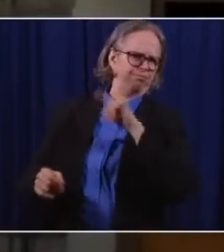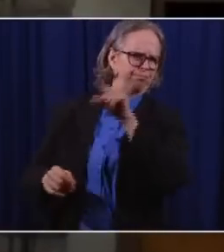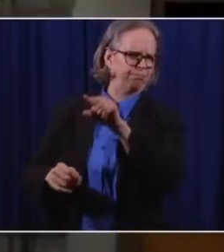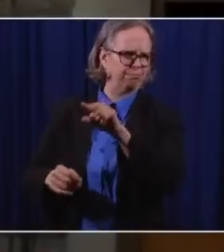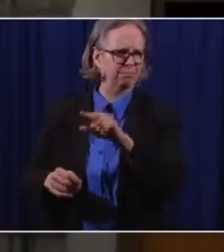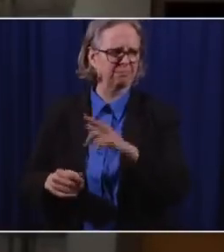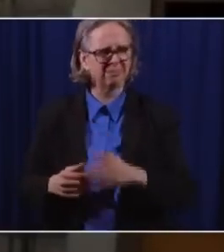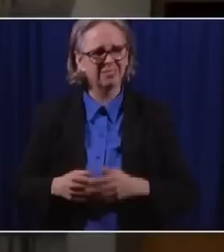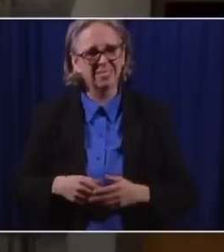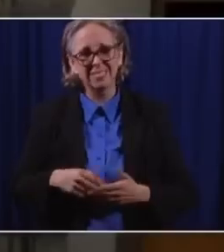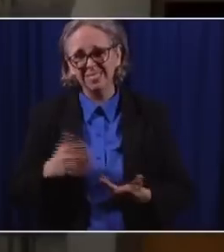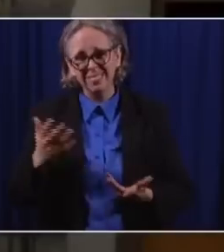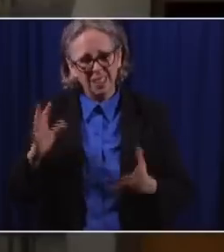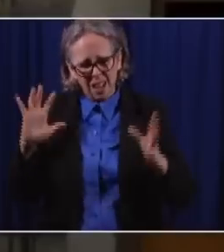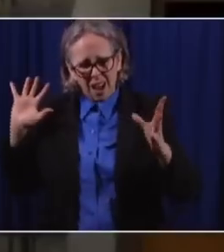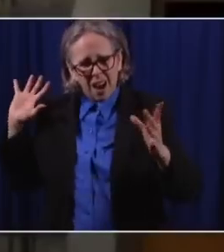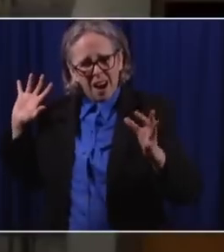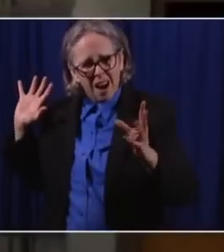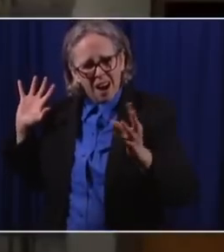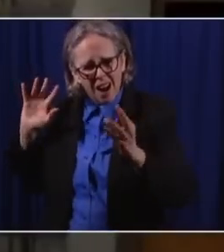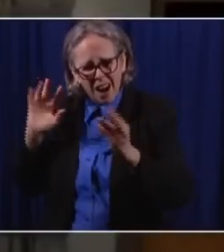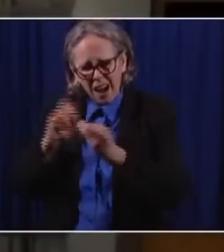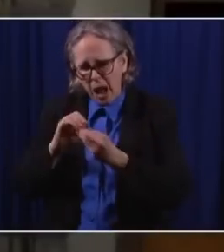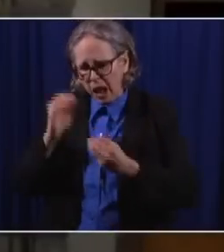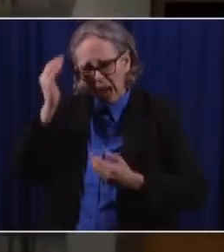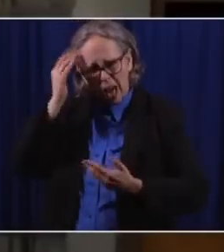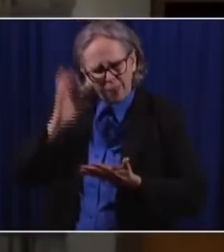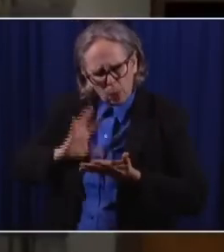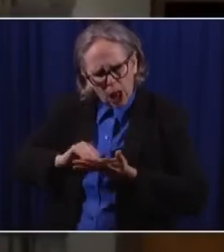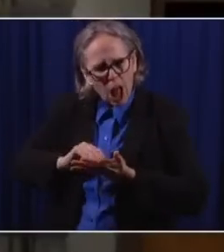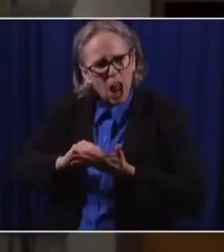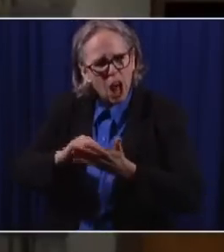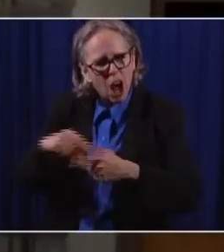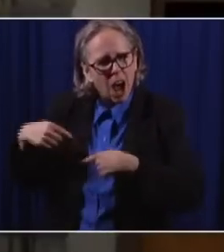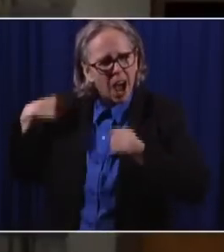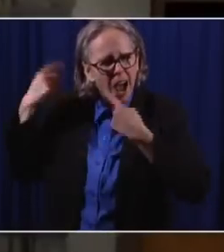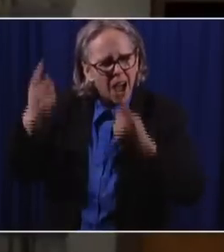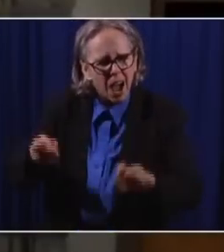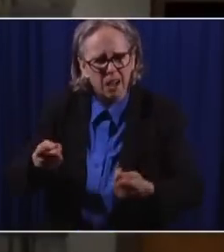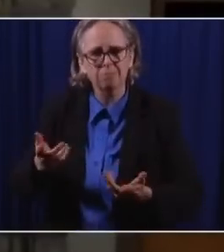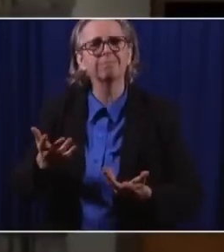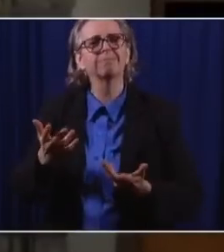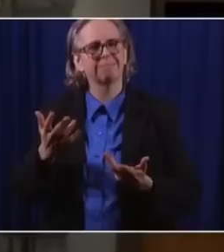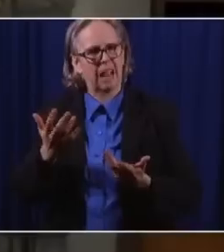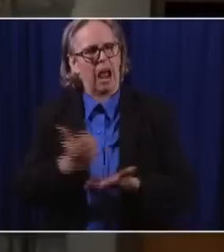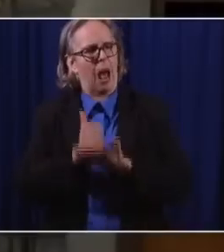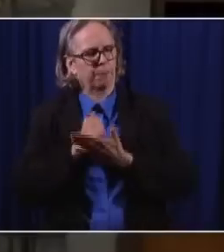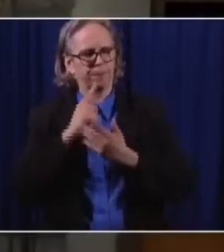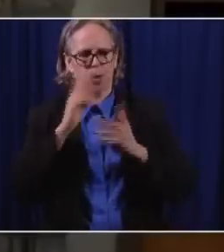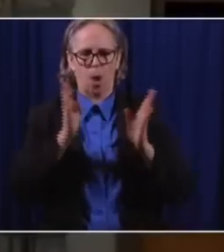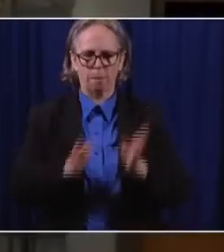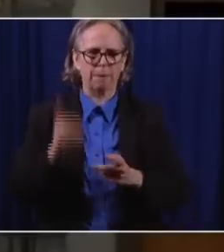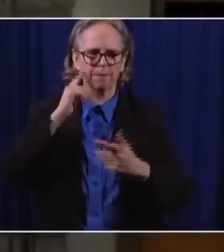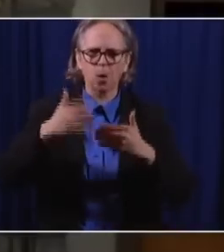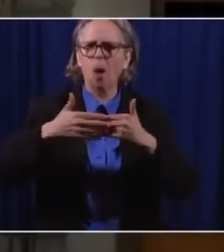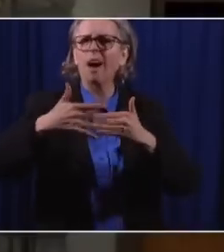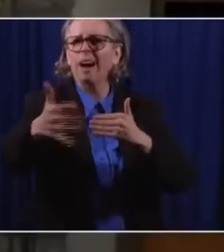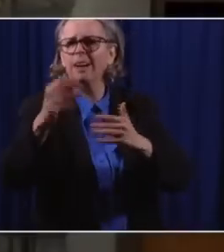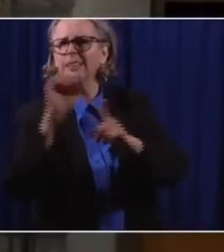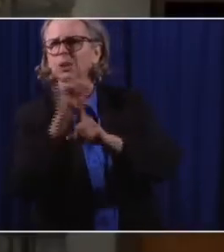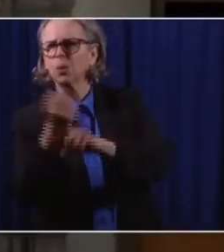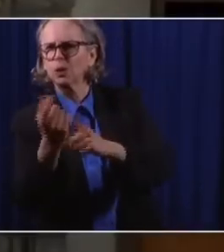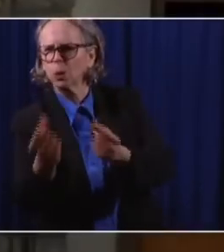acquired collectively, all of us, during the last few months, and then use that as we make decisions as